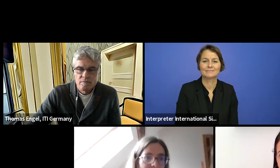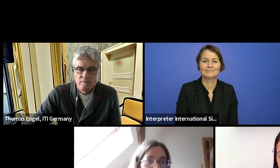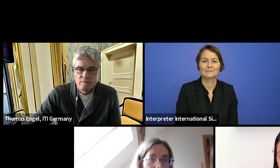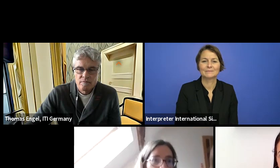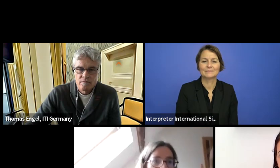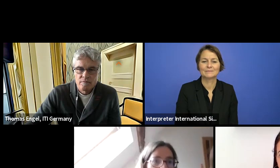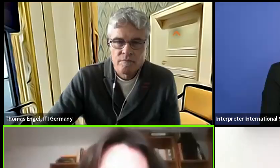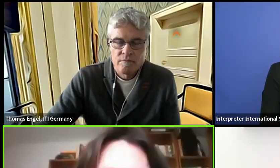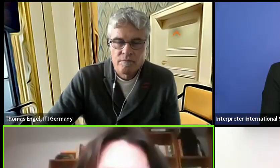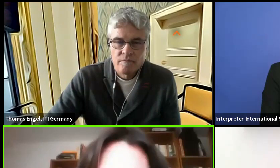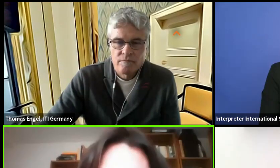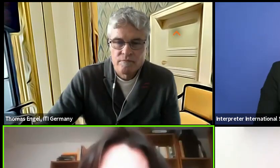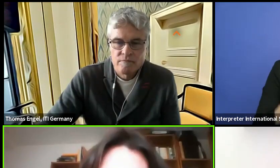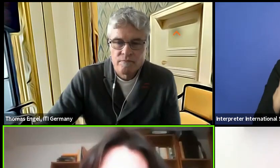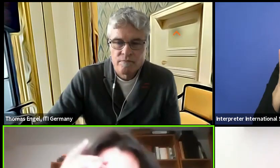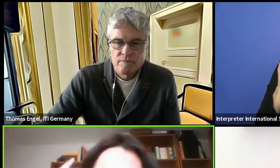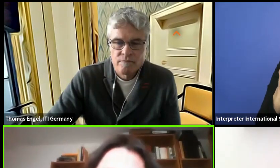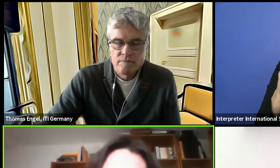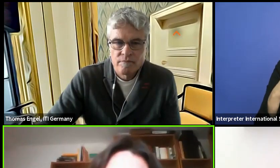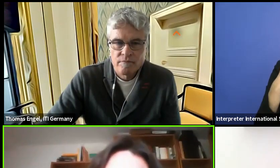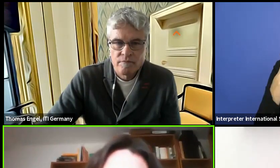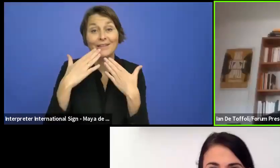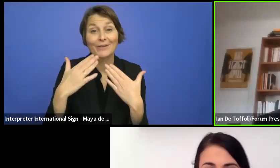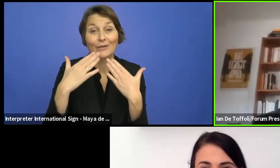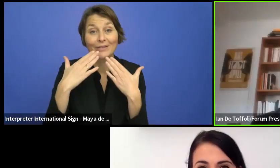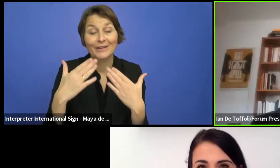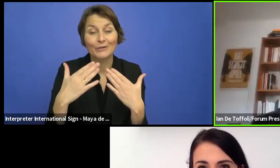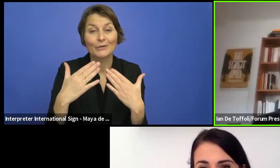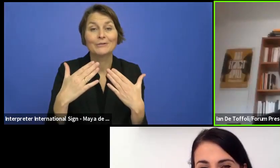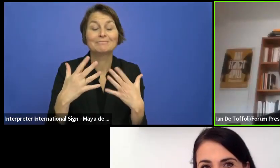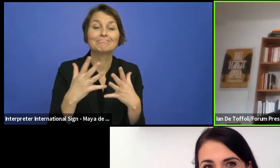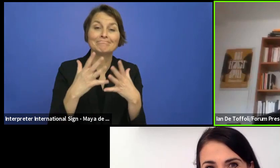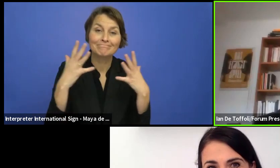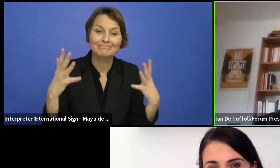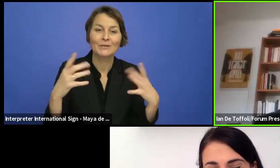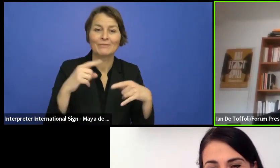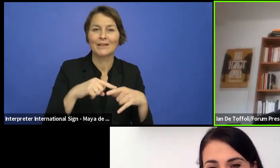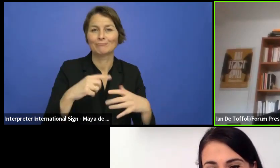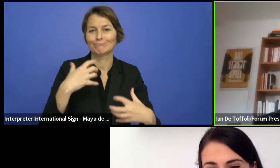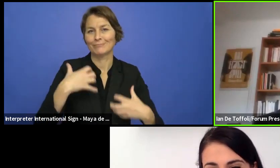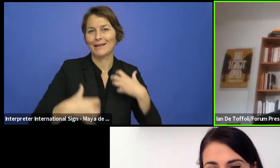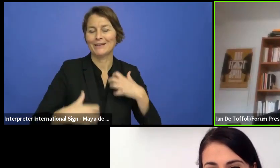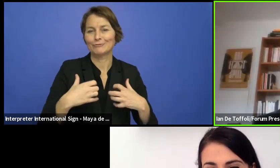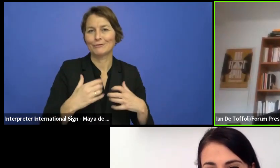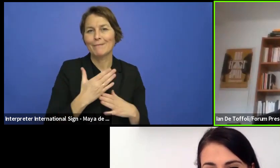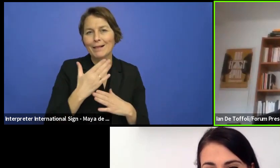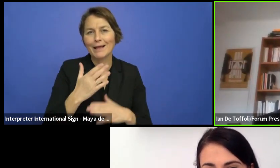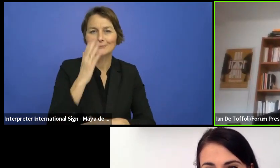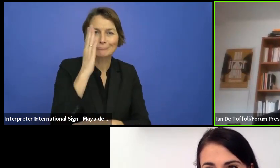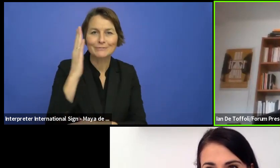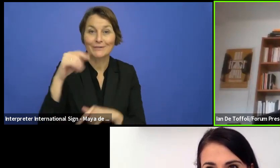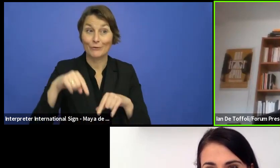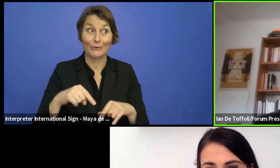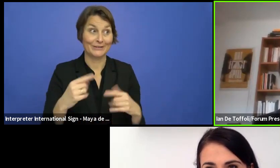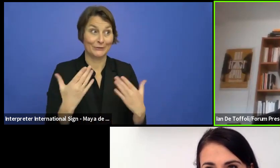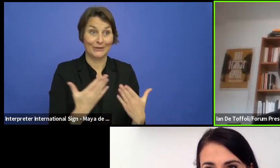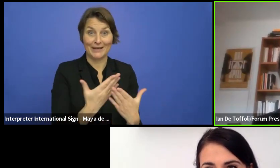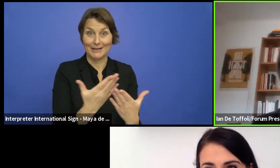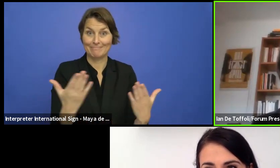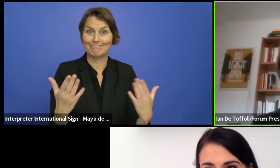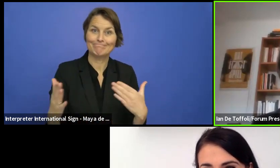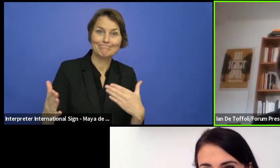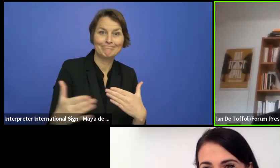All right. Thank you. Thank you very much for these very interesting last talks for the day and the